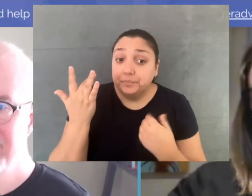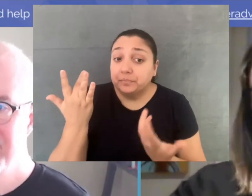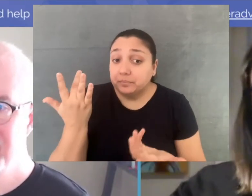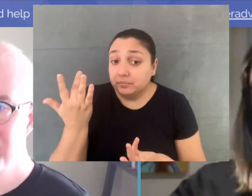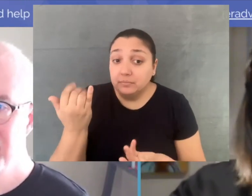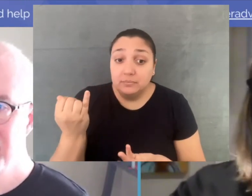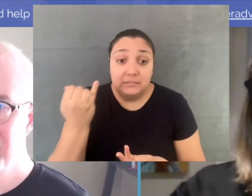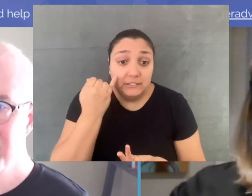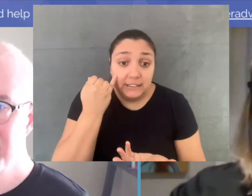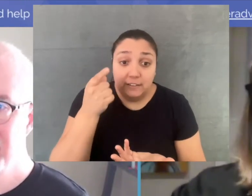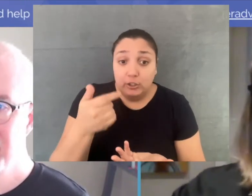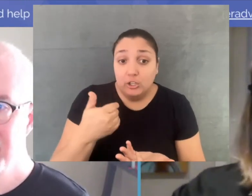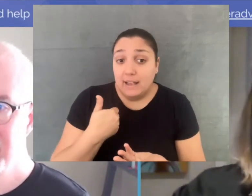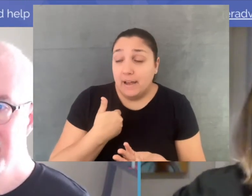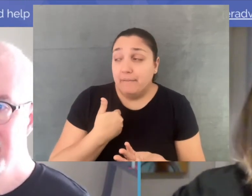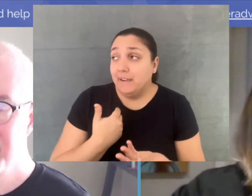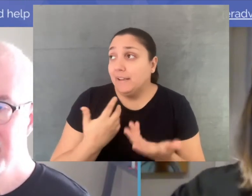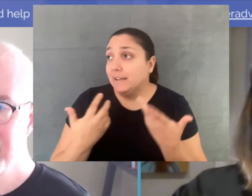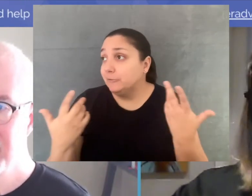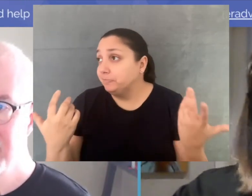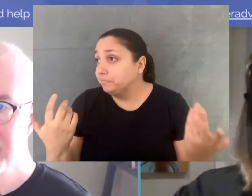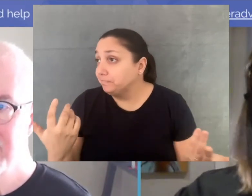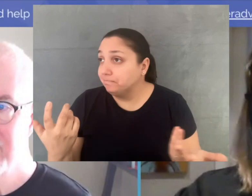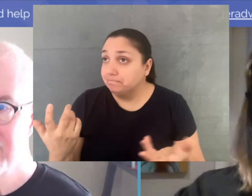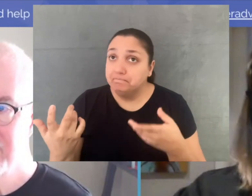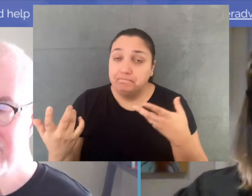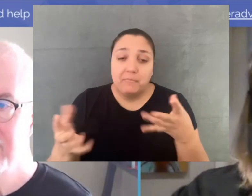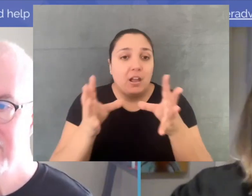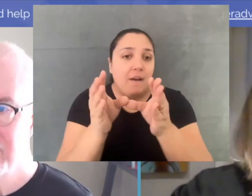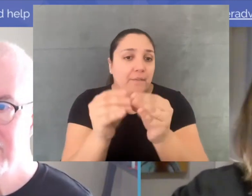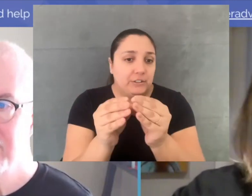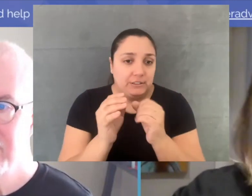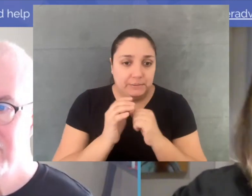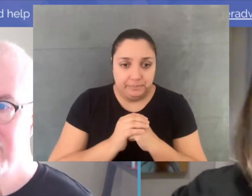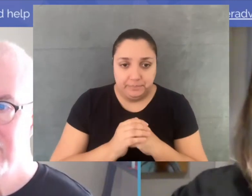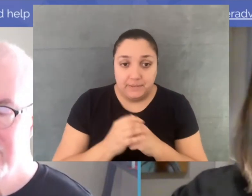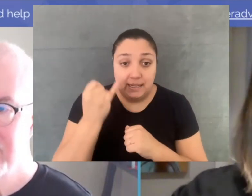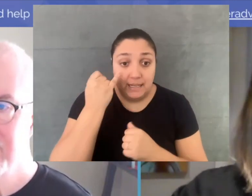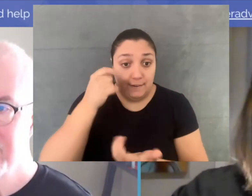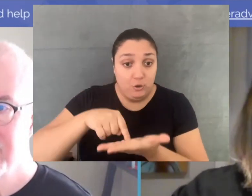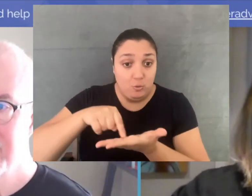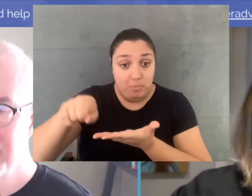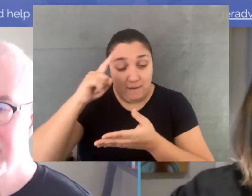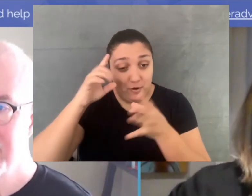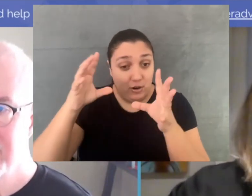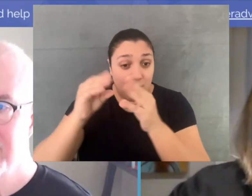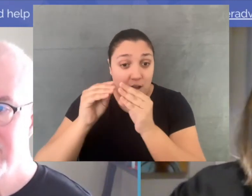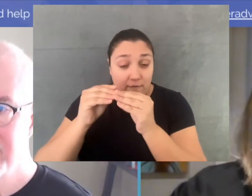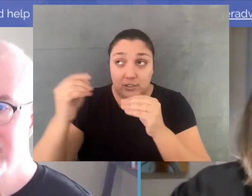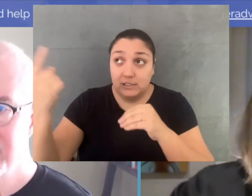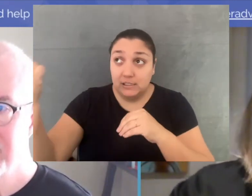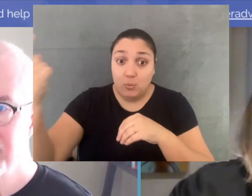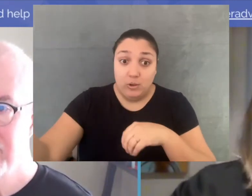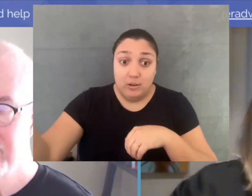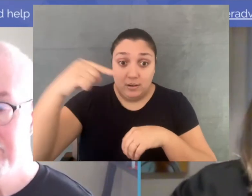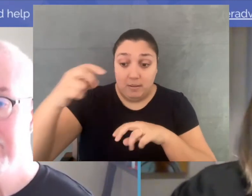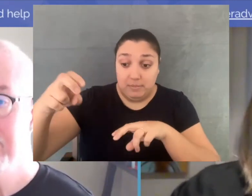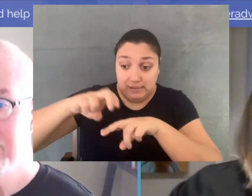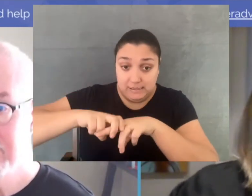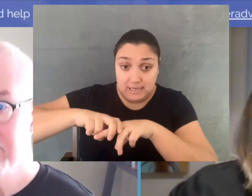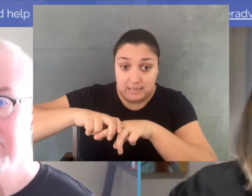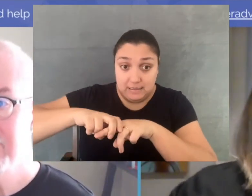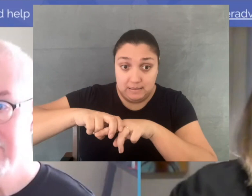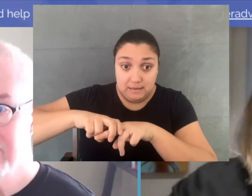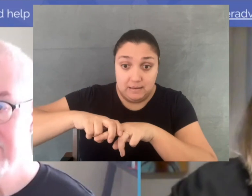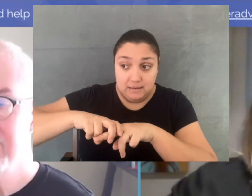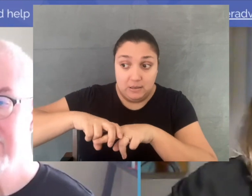Because it truly is like if you had a conference and you had to pay for a space for people to come sit